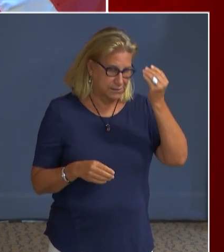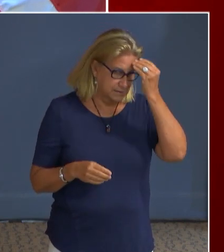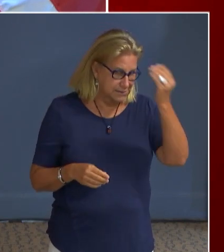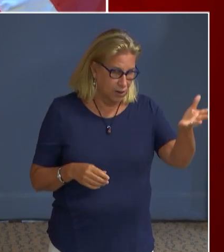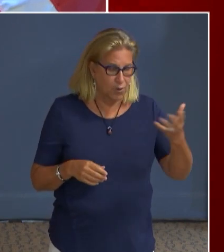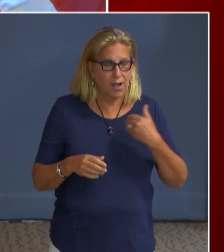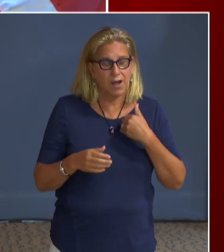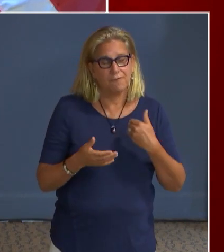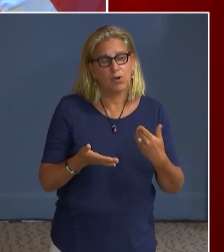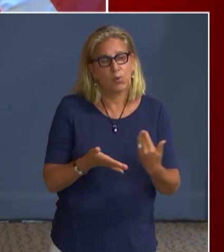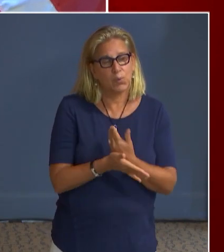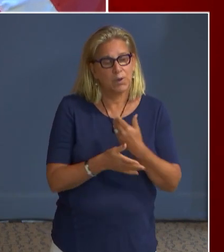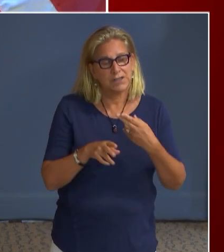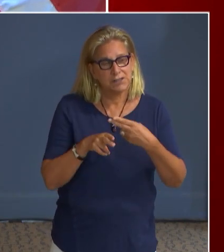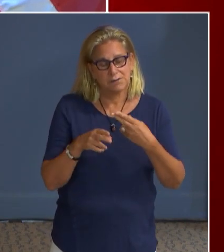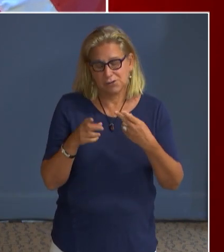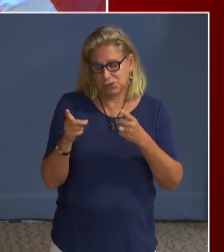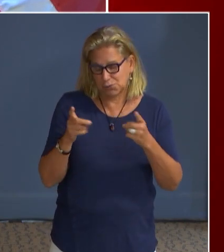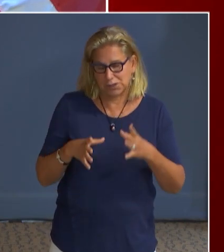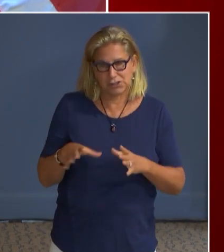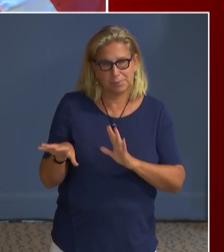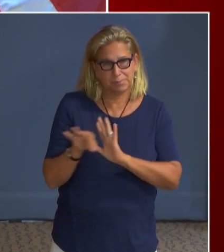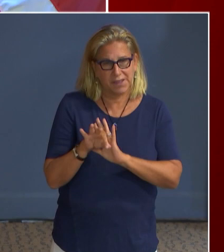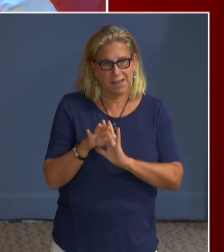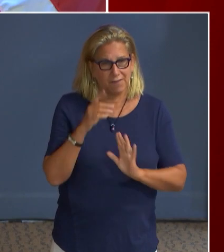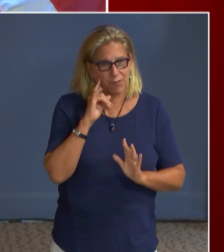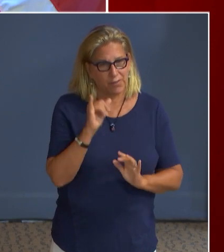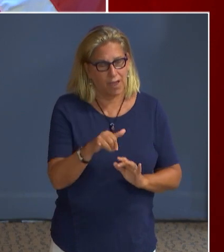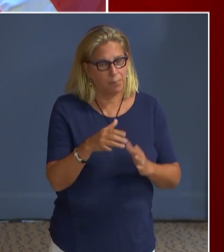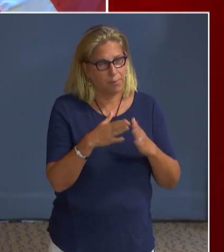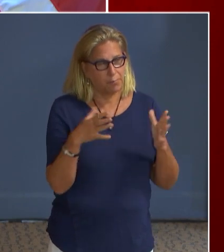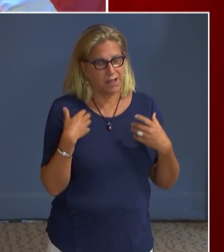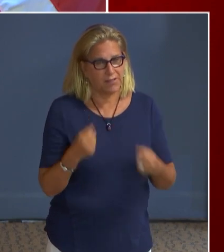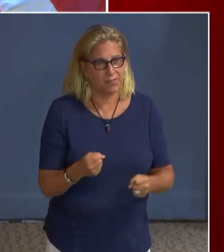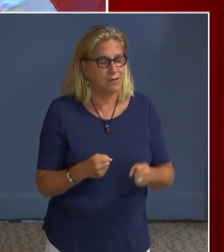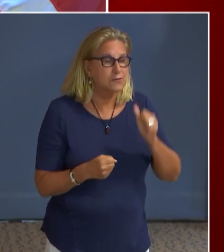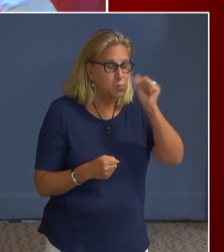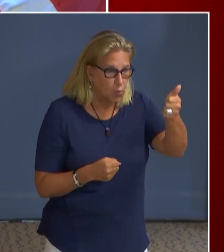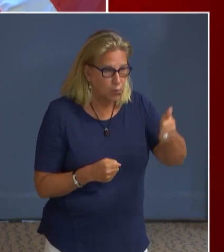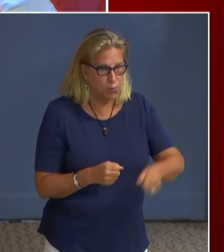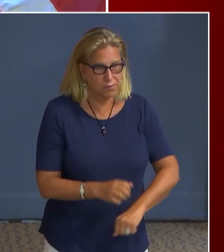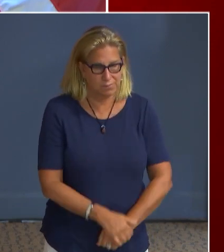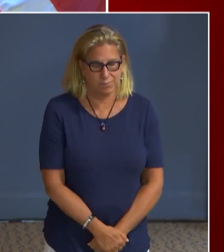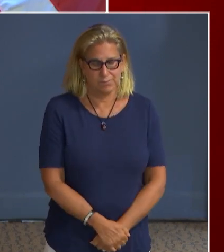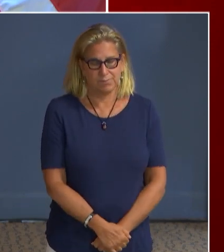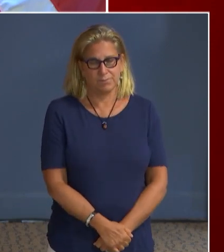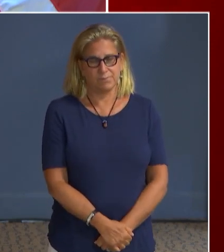Actually, we'll likely share that information tomorrow. And